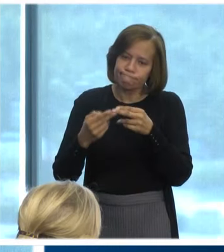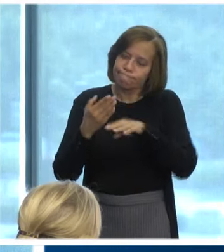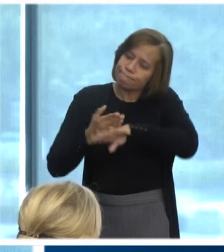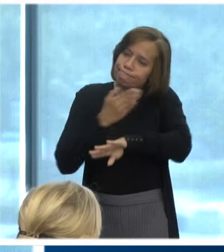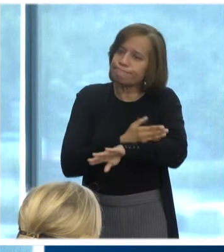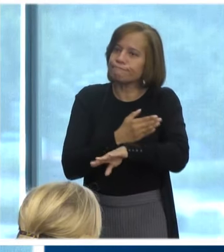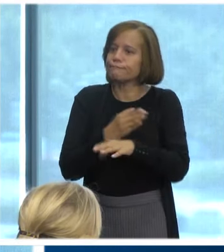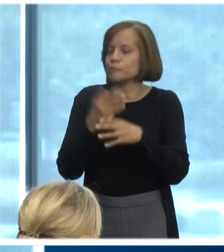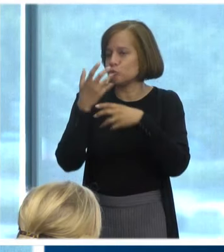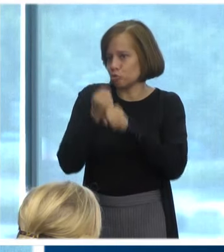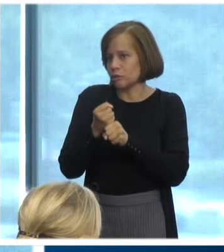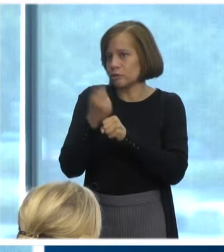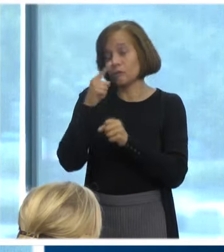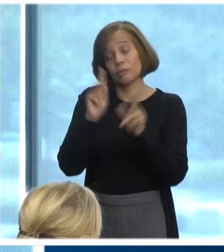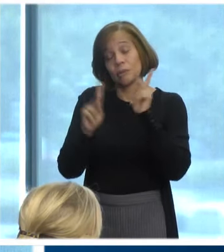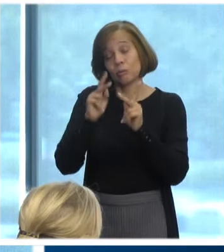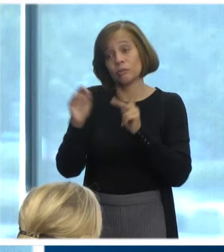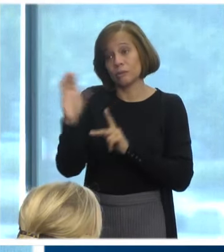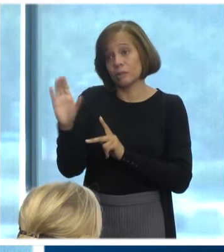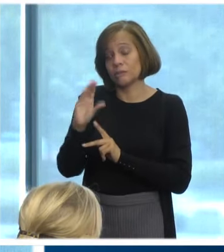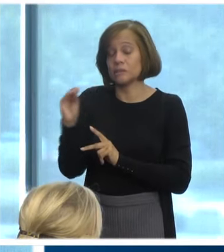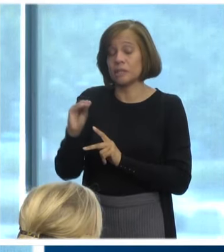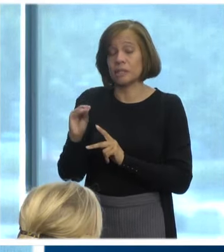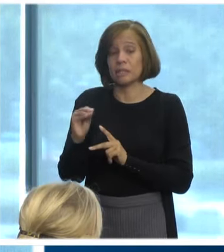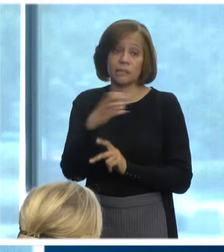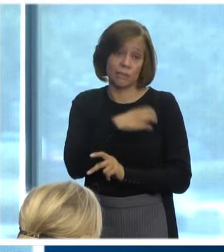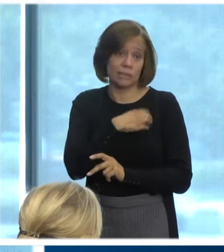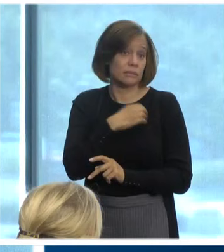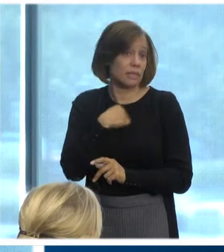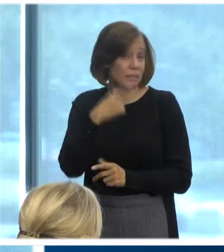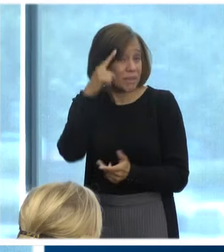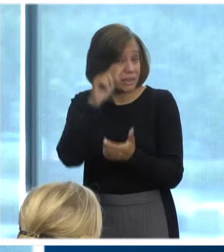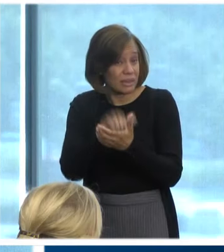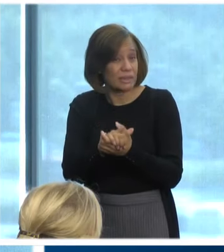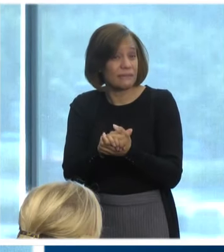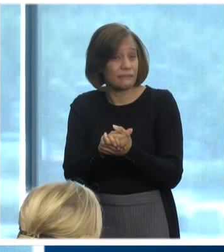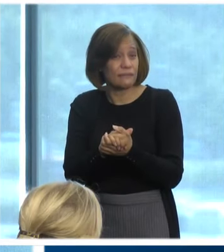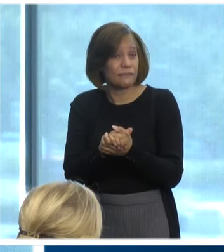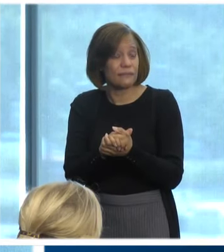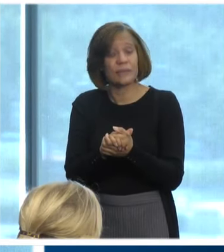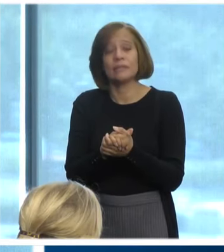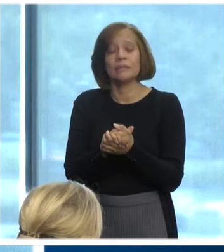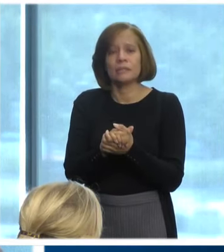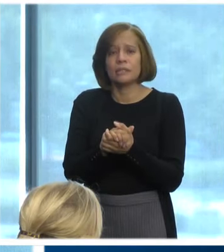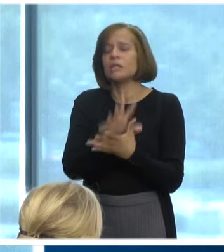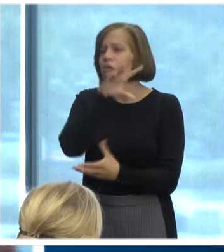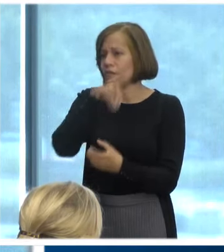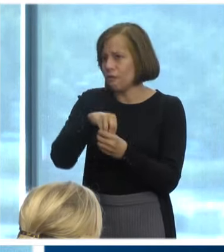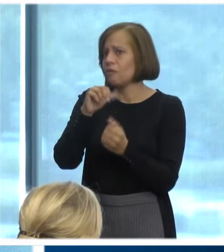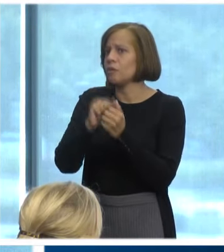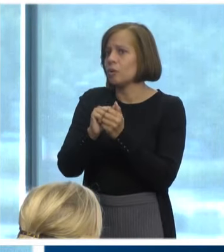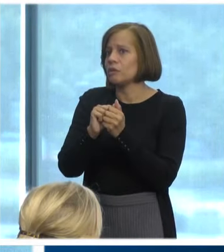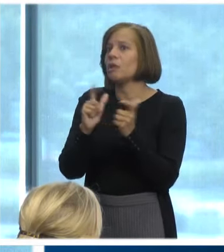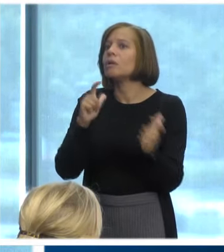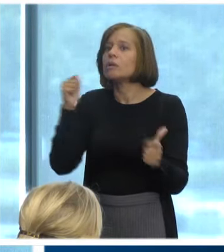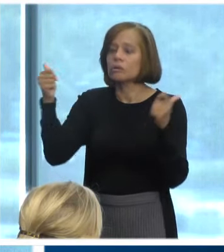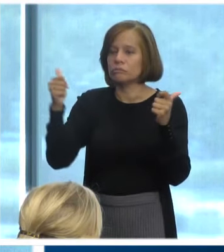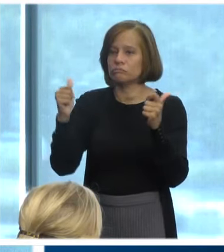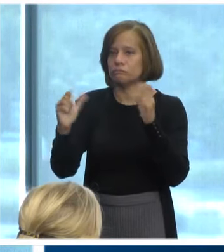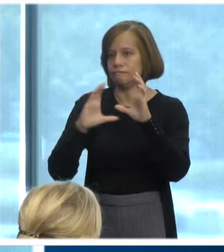the people of Columbus in the Division of Police. And I believe that engaging in this larger conversation